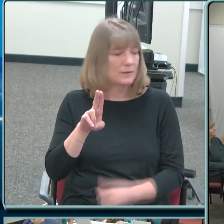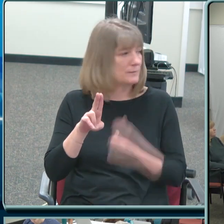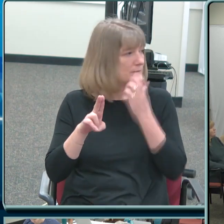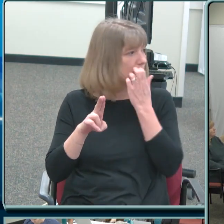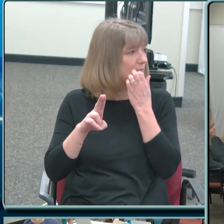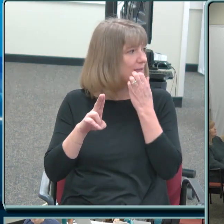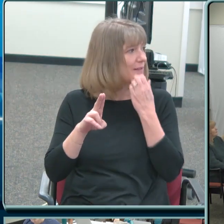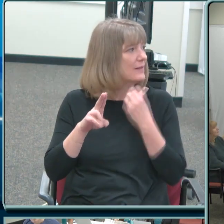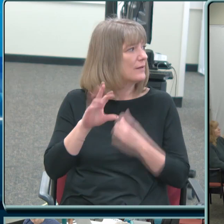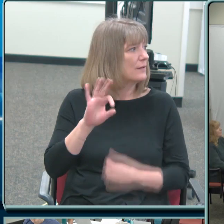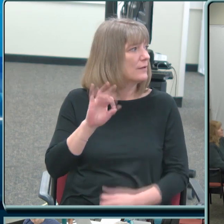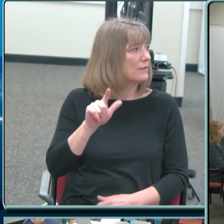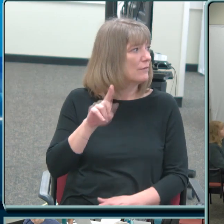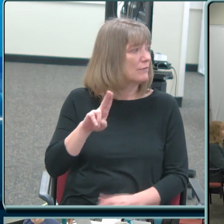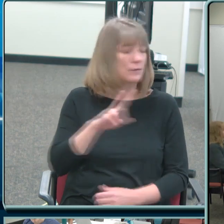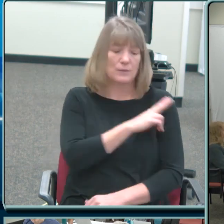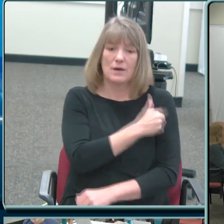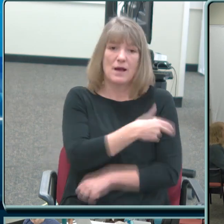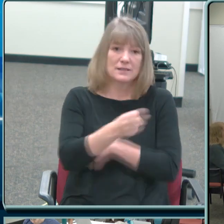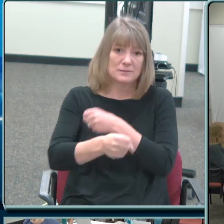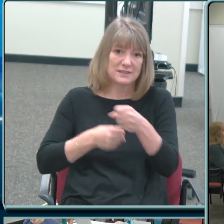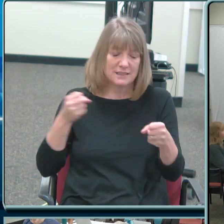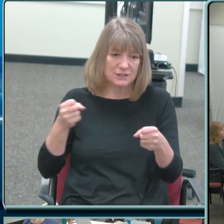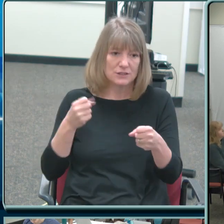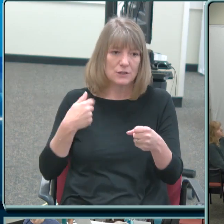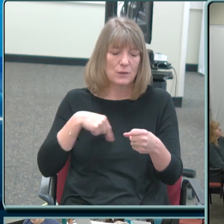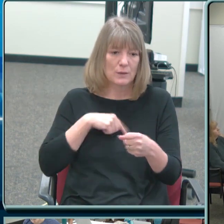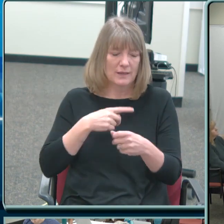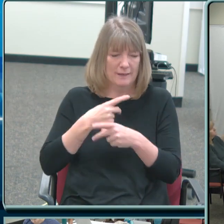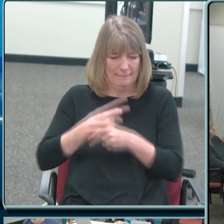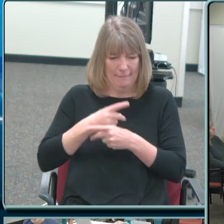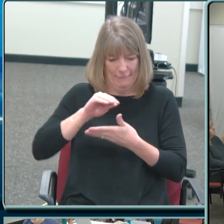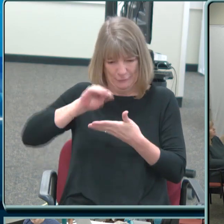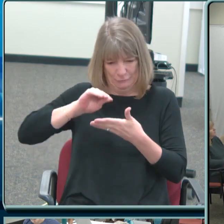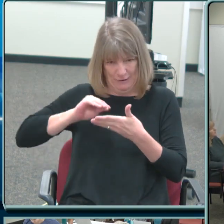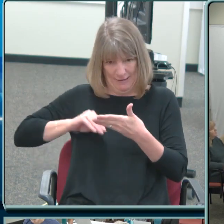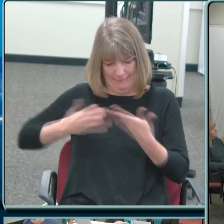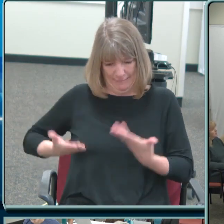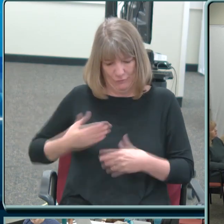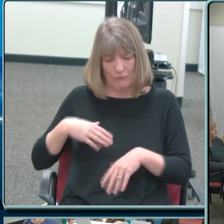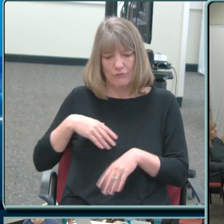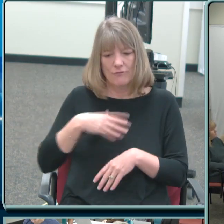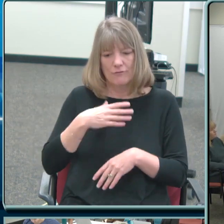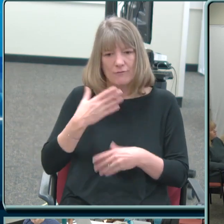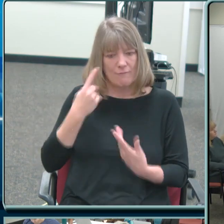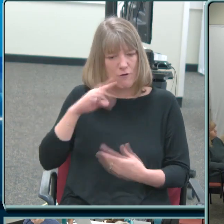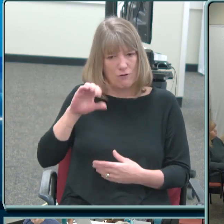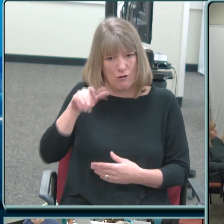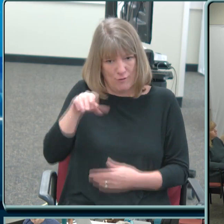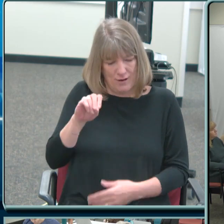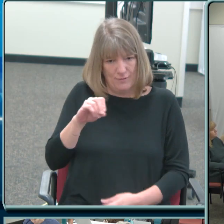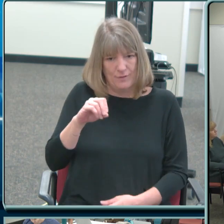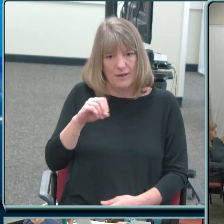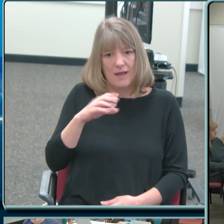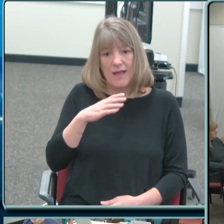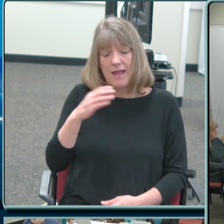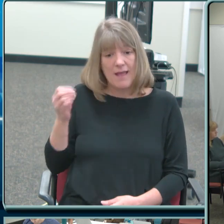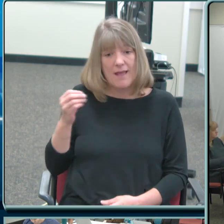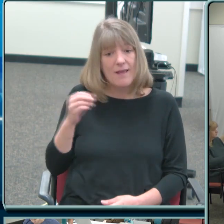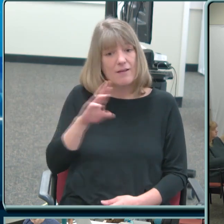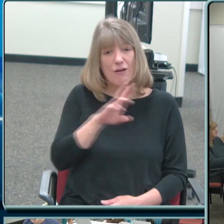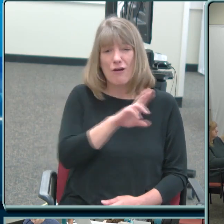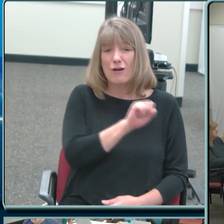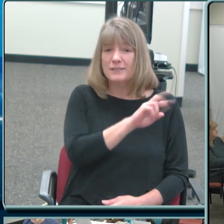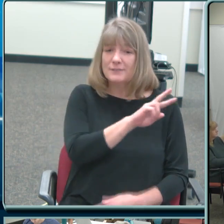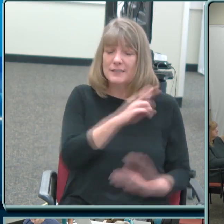this is flu hospitalizations, also what we carefully track in El Paso County and in Colorado. And like RSV,